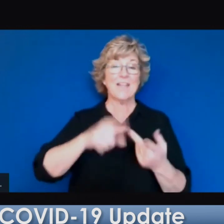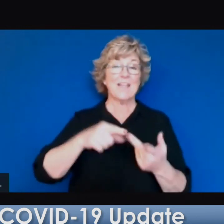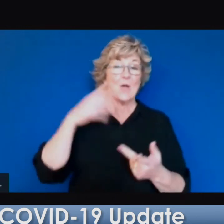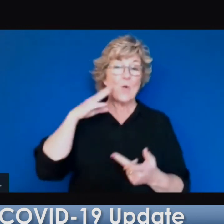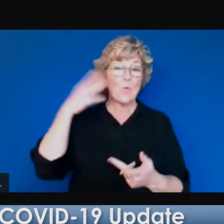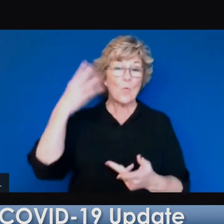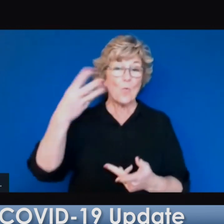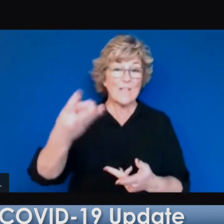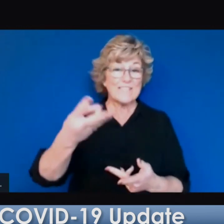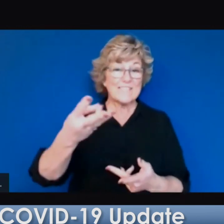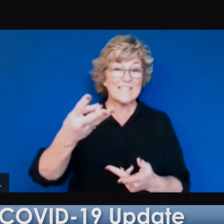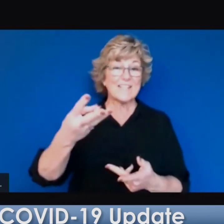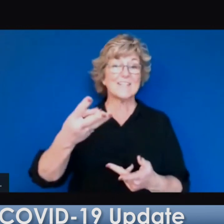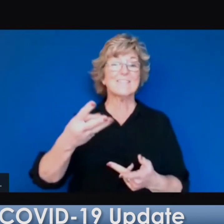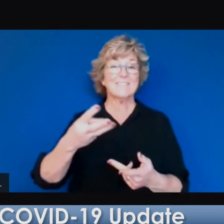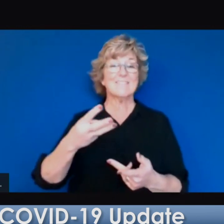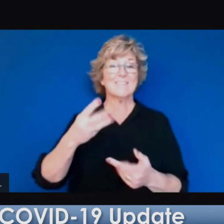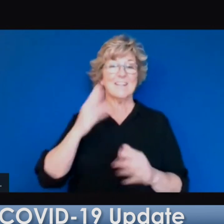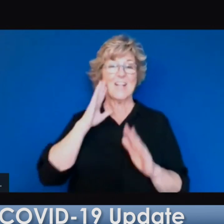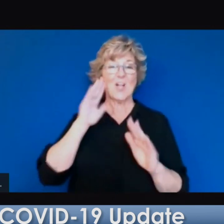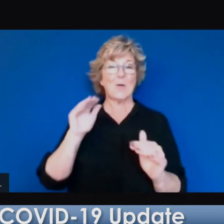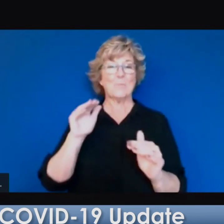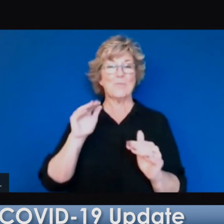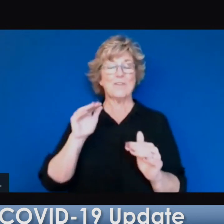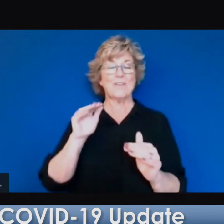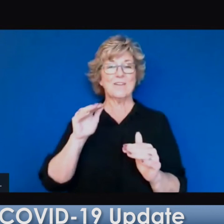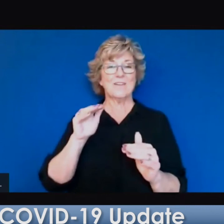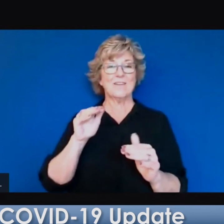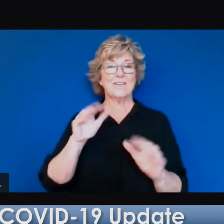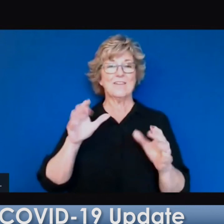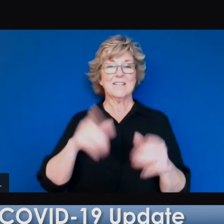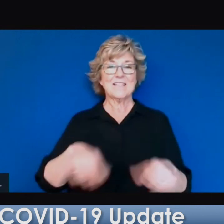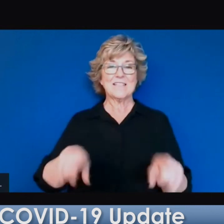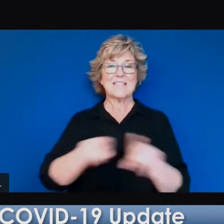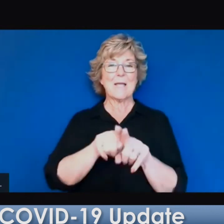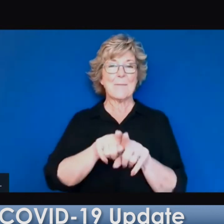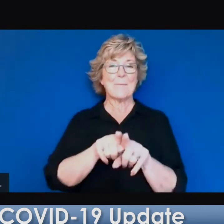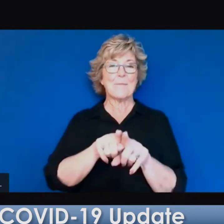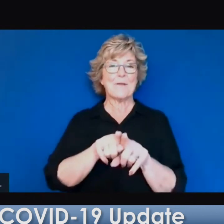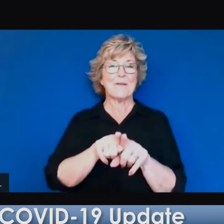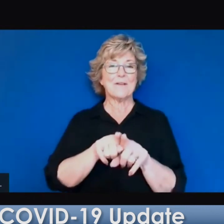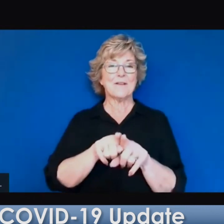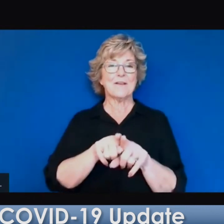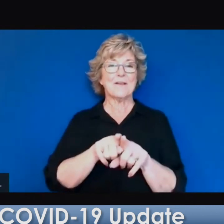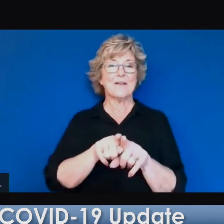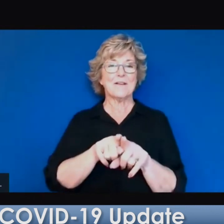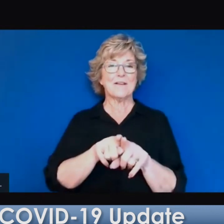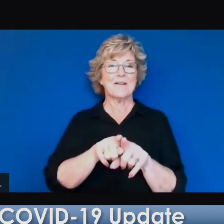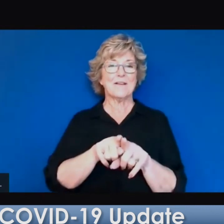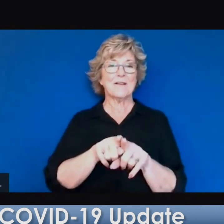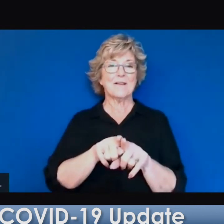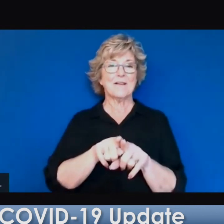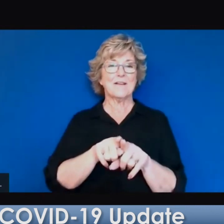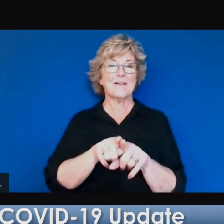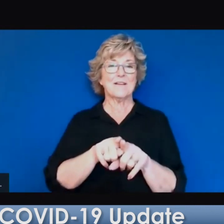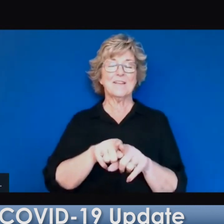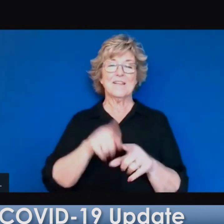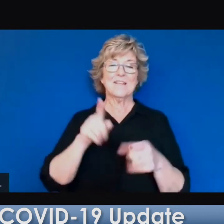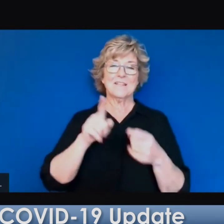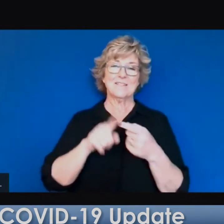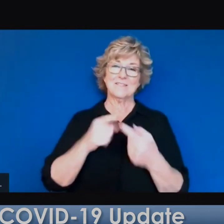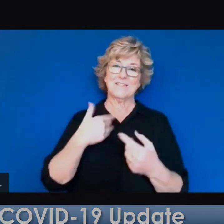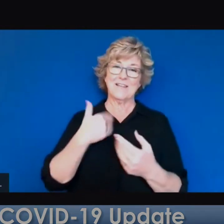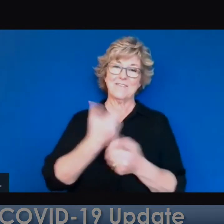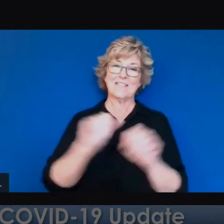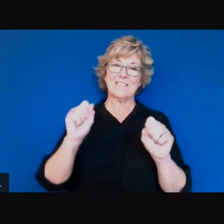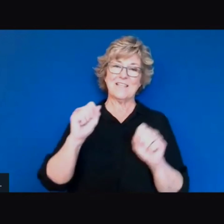Wednesday, and hopefully doing the same. May spare you on Christmas Friday as well.